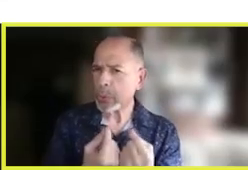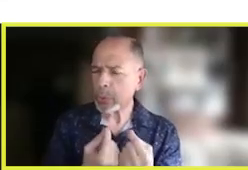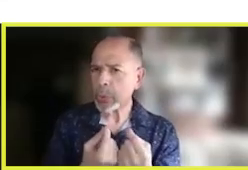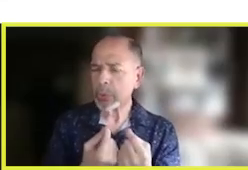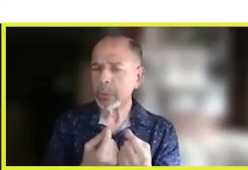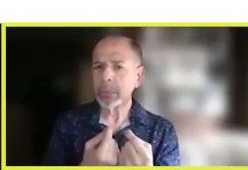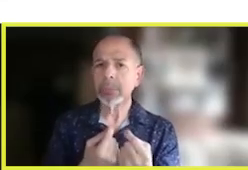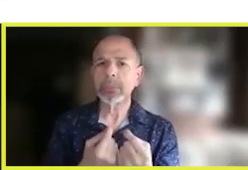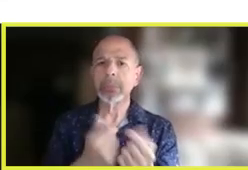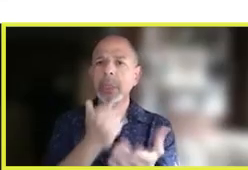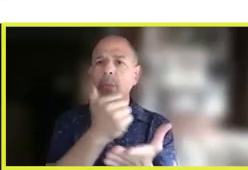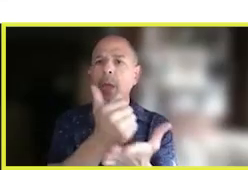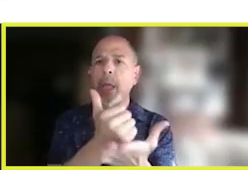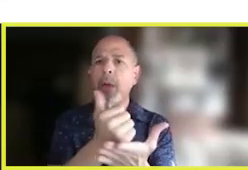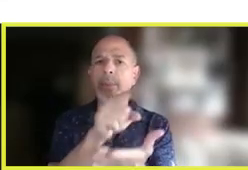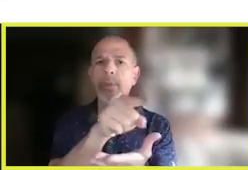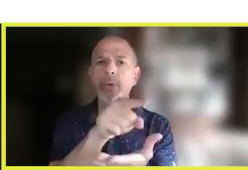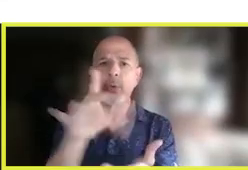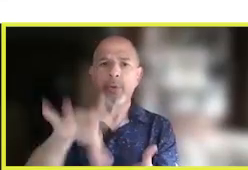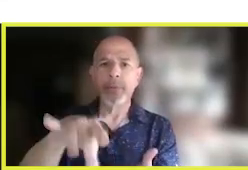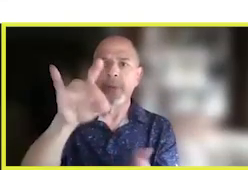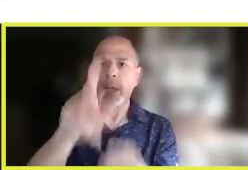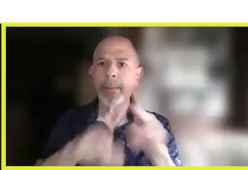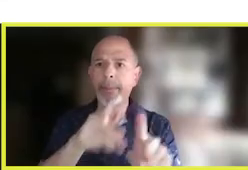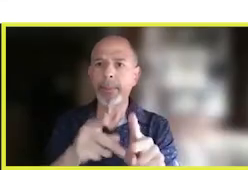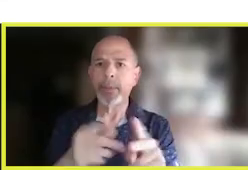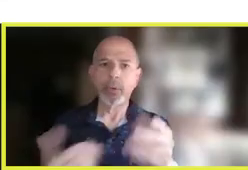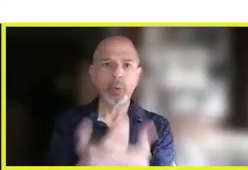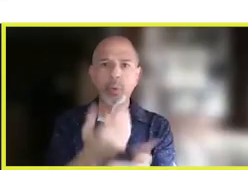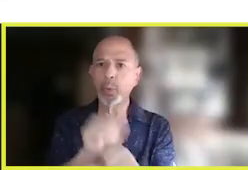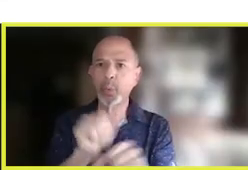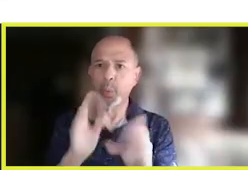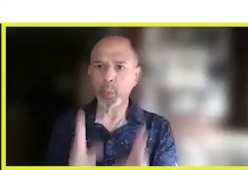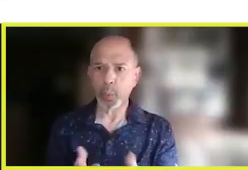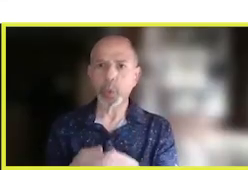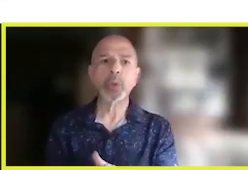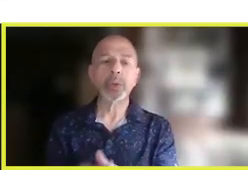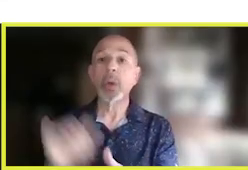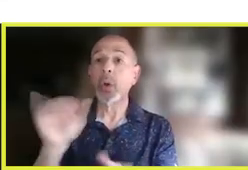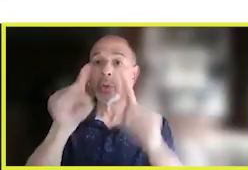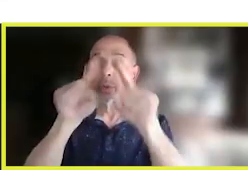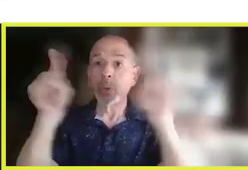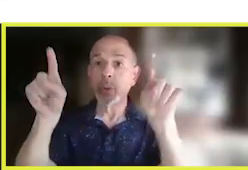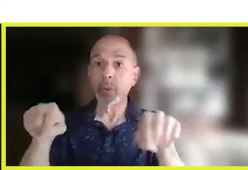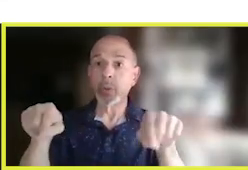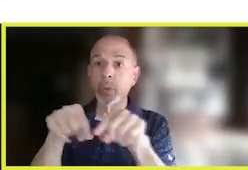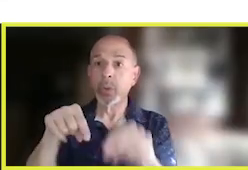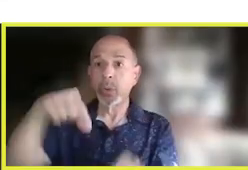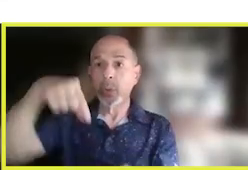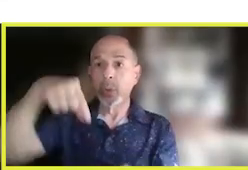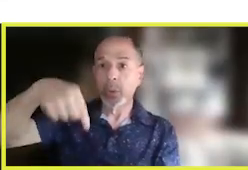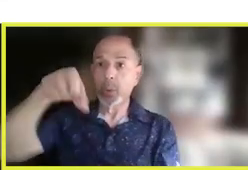The website's here to help you. And you'll see that there's a QR code on your screen. And if you use your